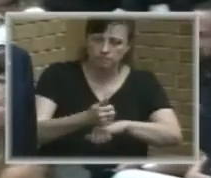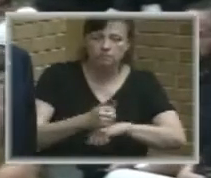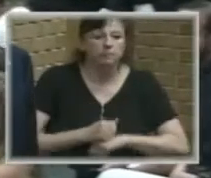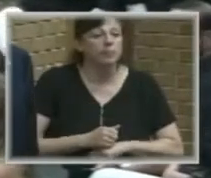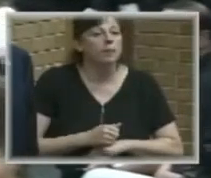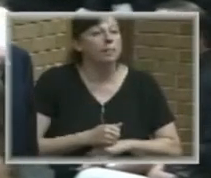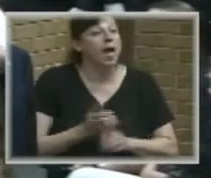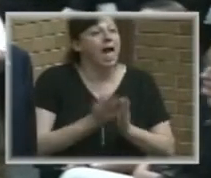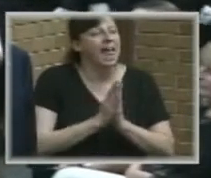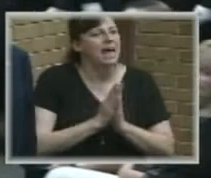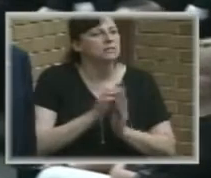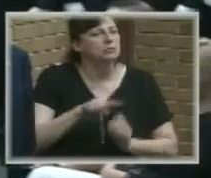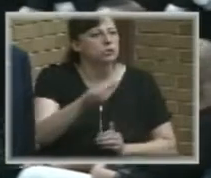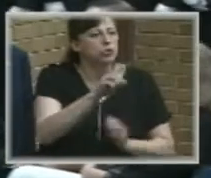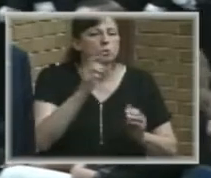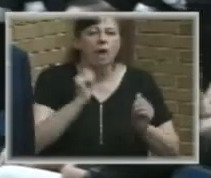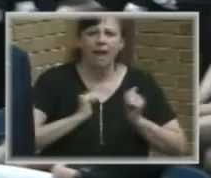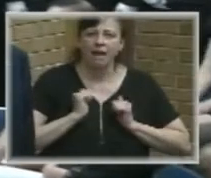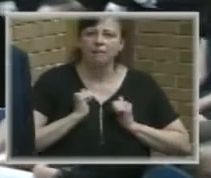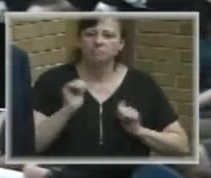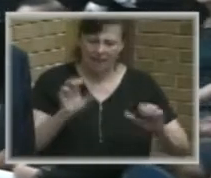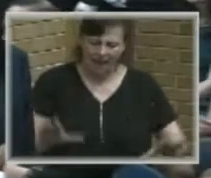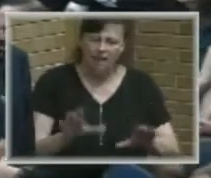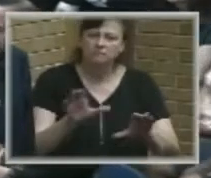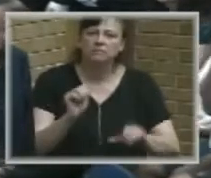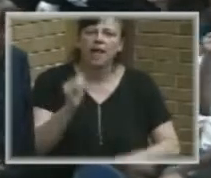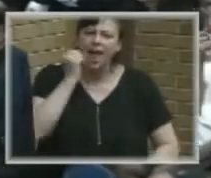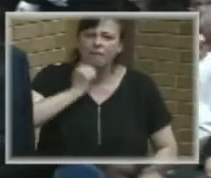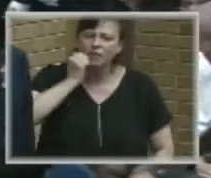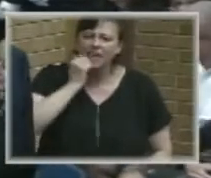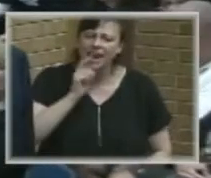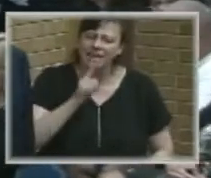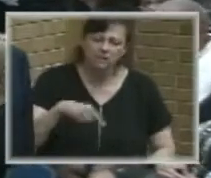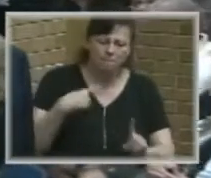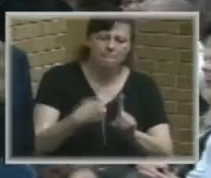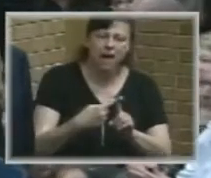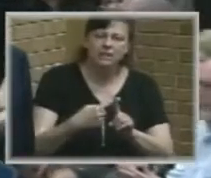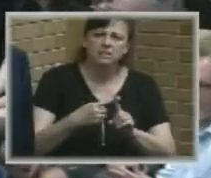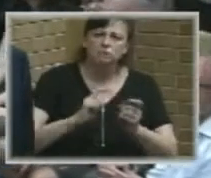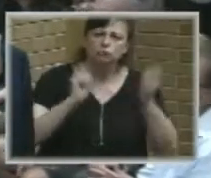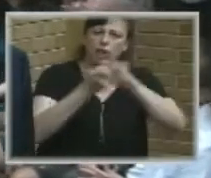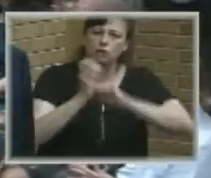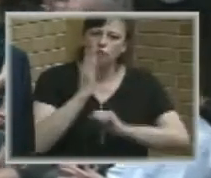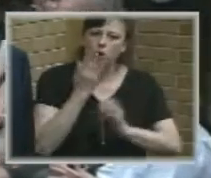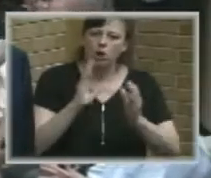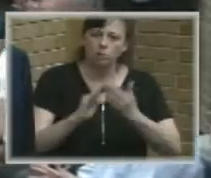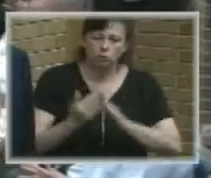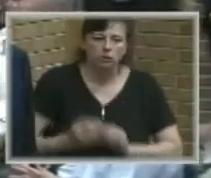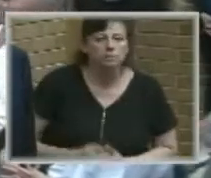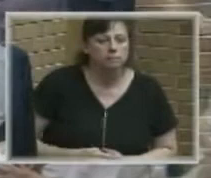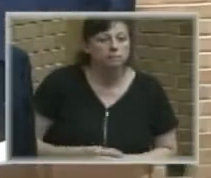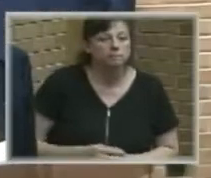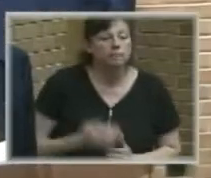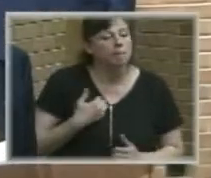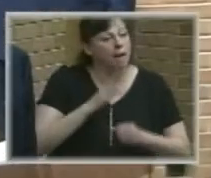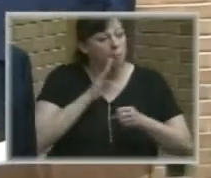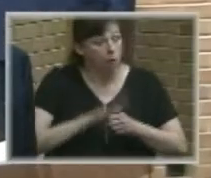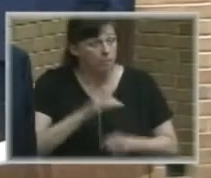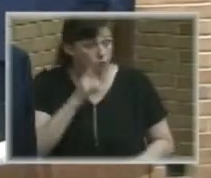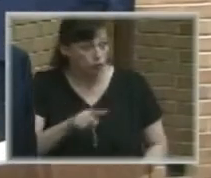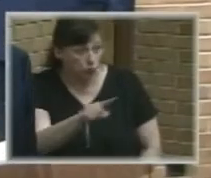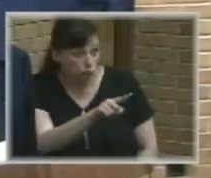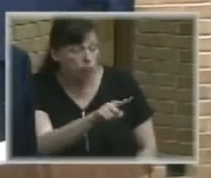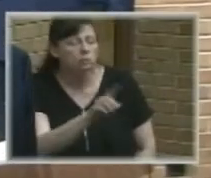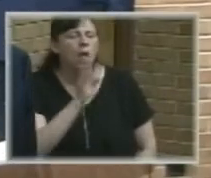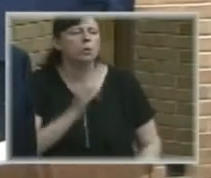every day as your day to make a positive difference in our community. My pledge to you is that I